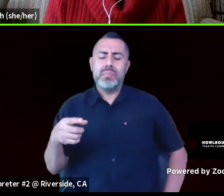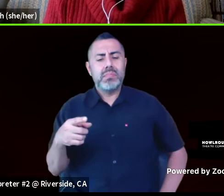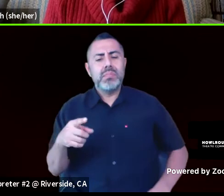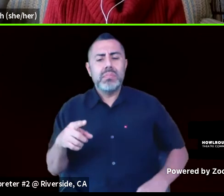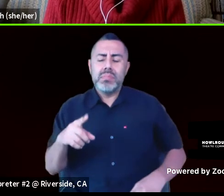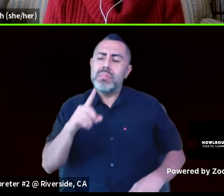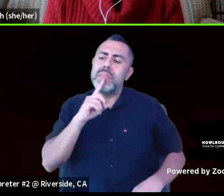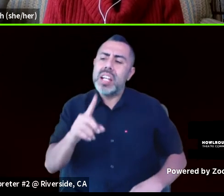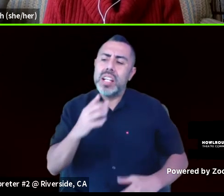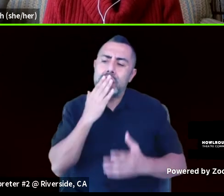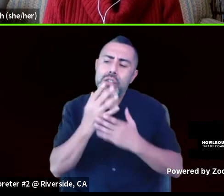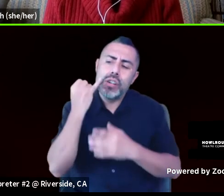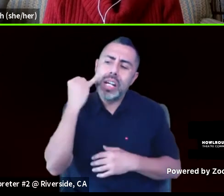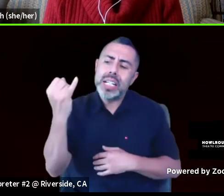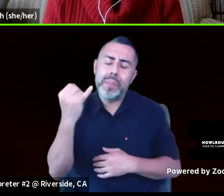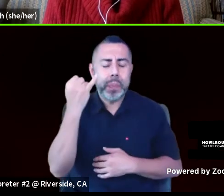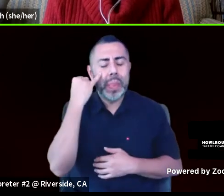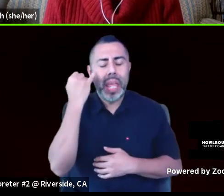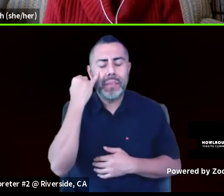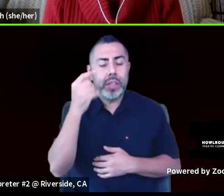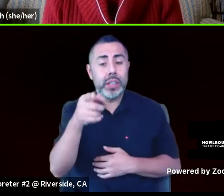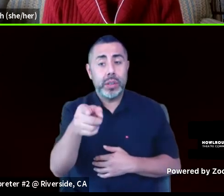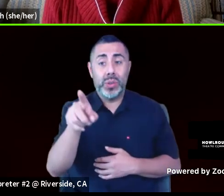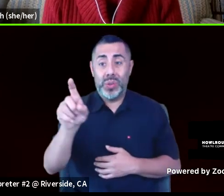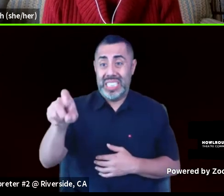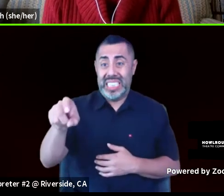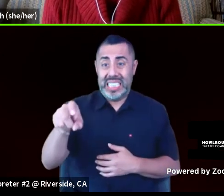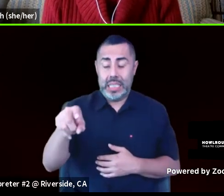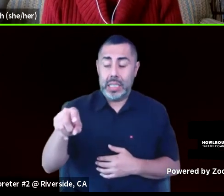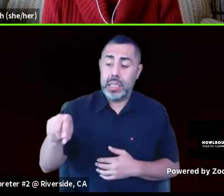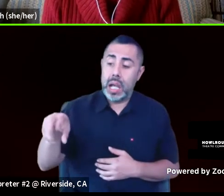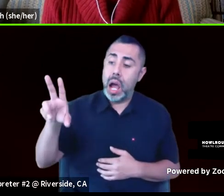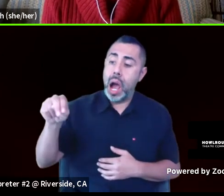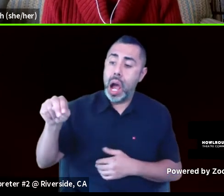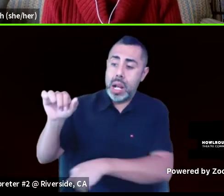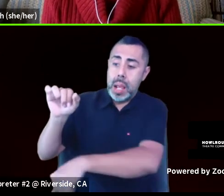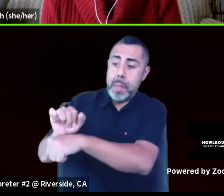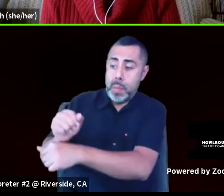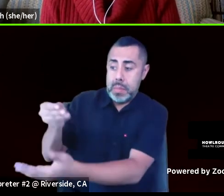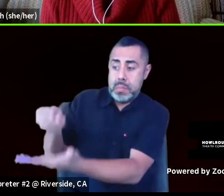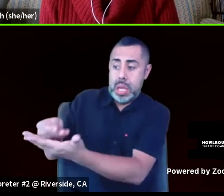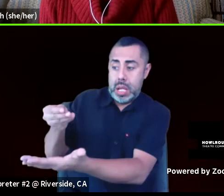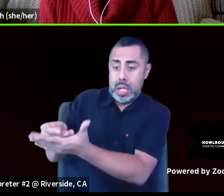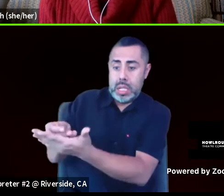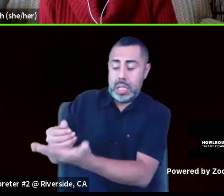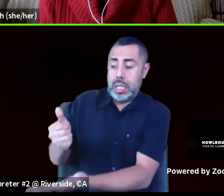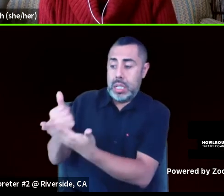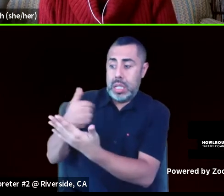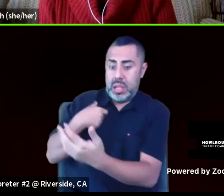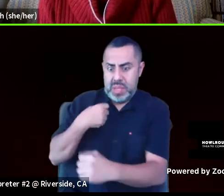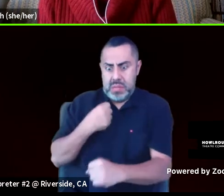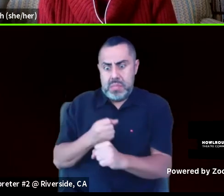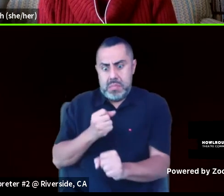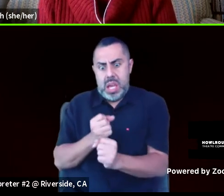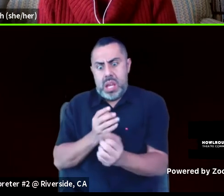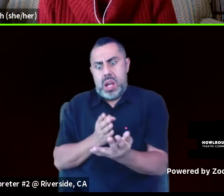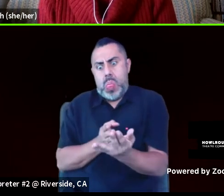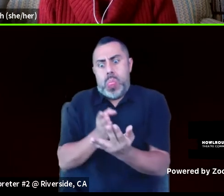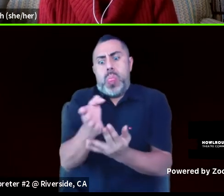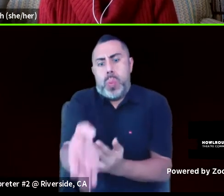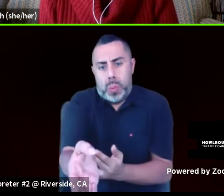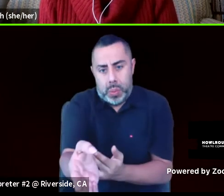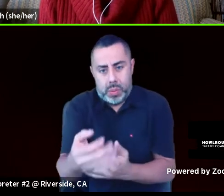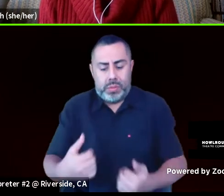if you need that unemployment compensation to get you through this upcoming